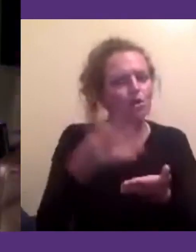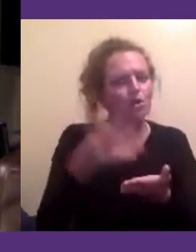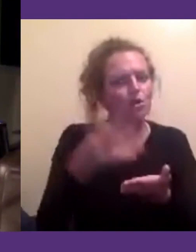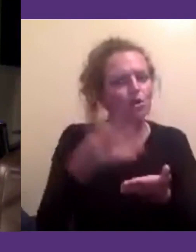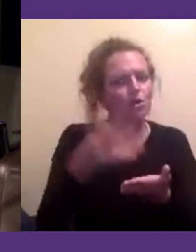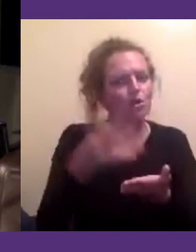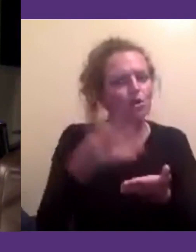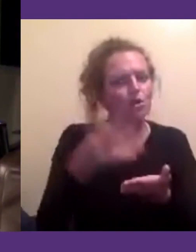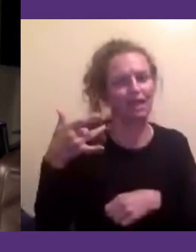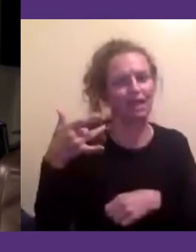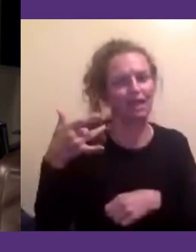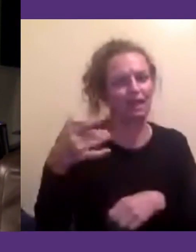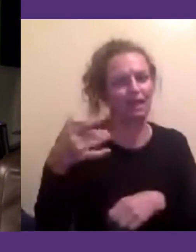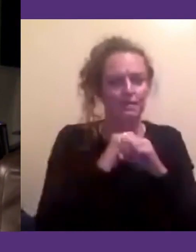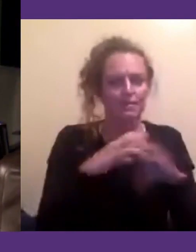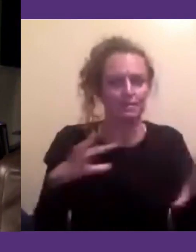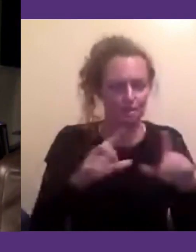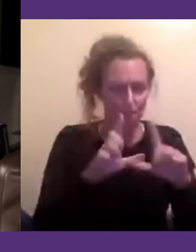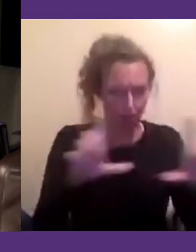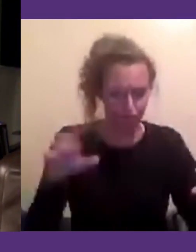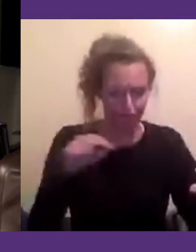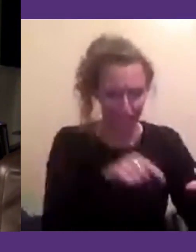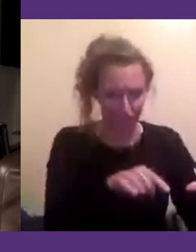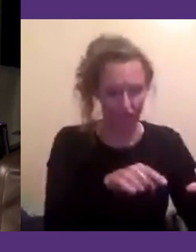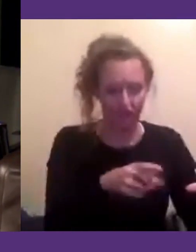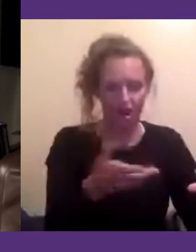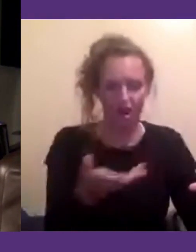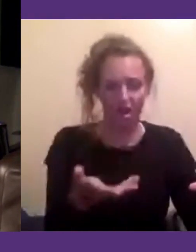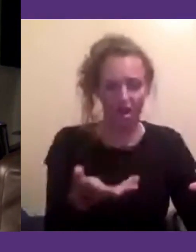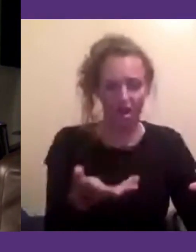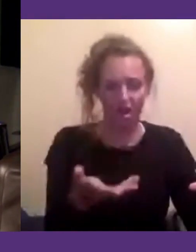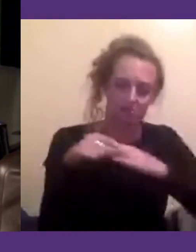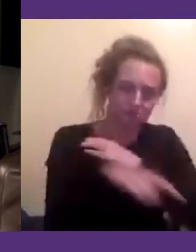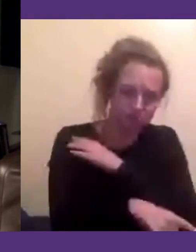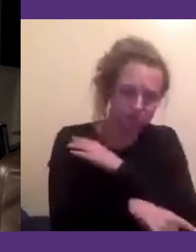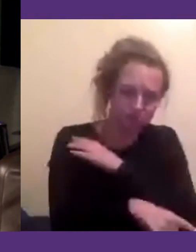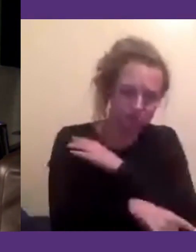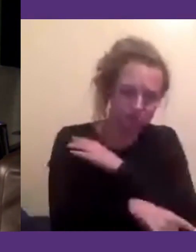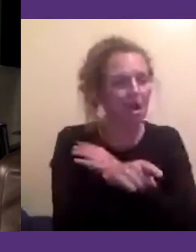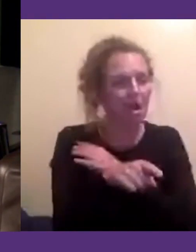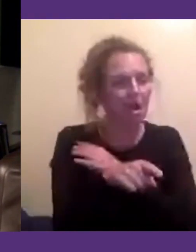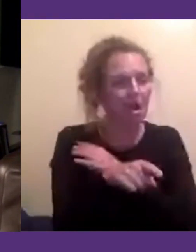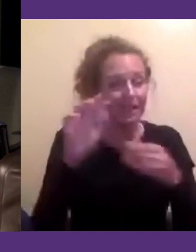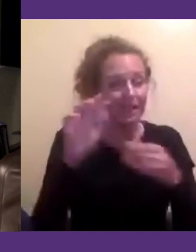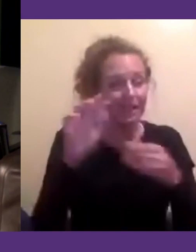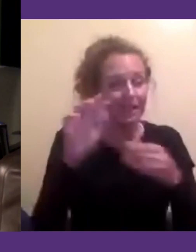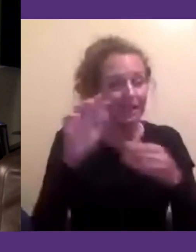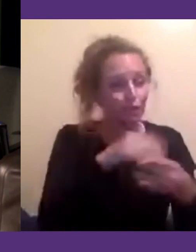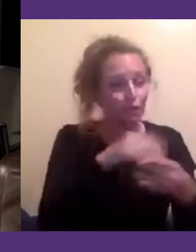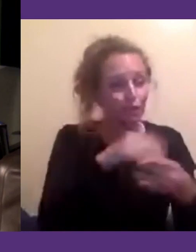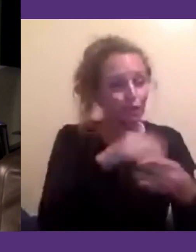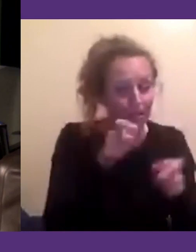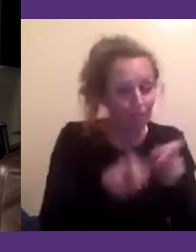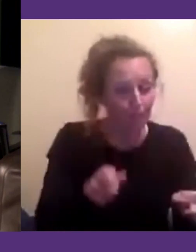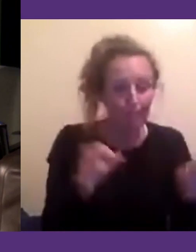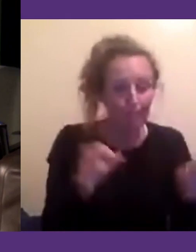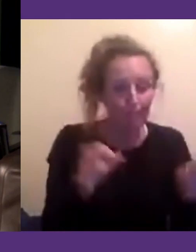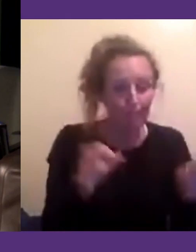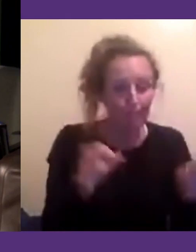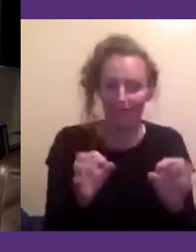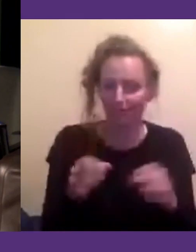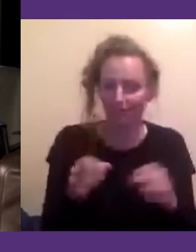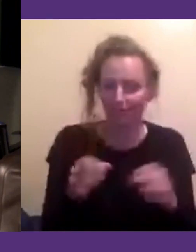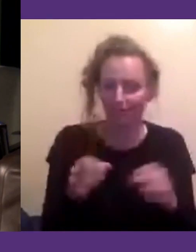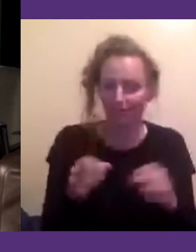living in a cost of living crisis because of all of the unavoidable costs that we face. And when disabled people have been represented